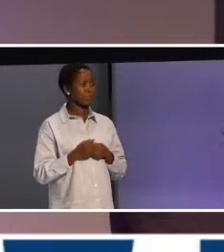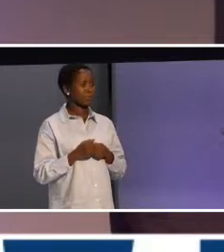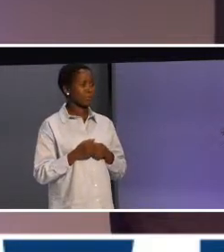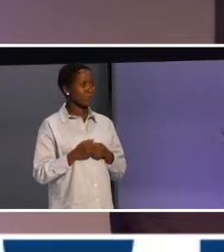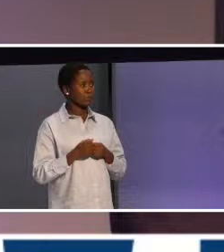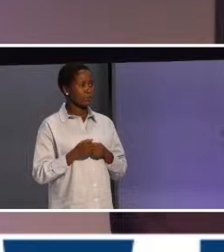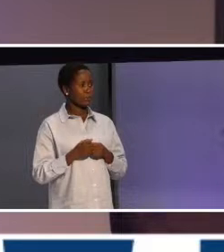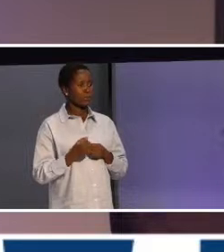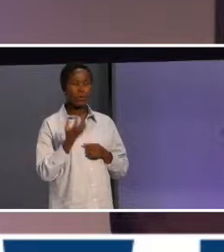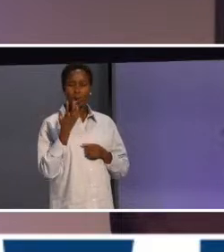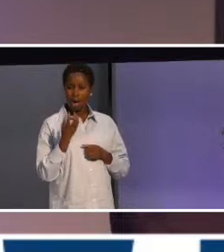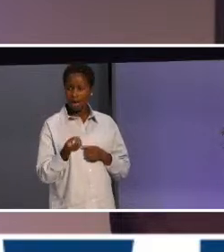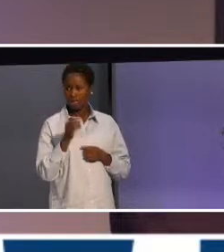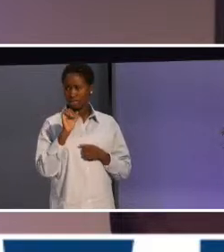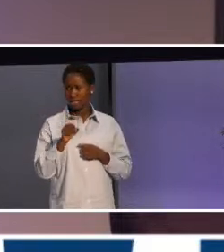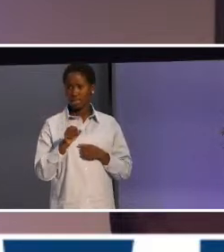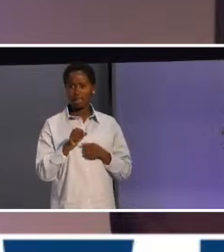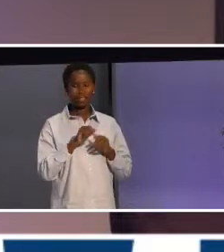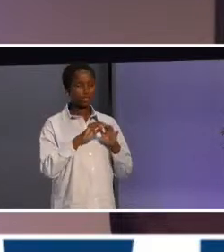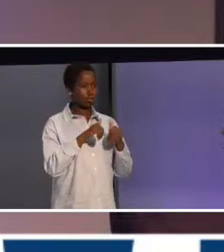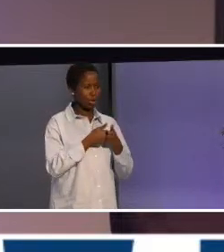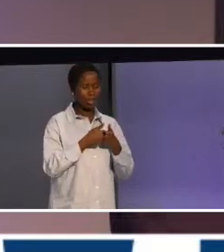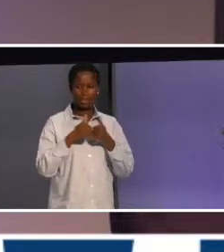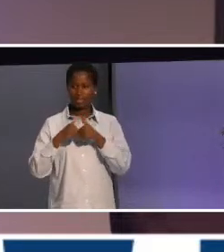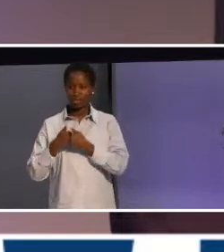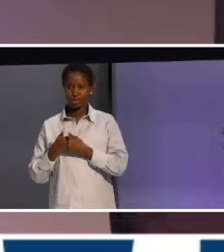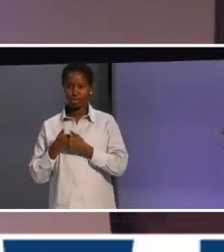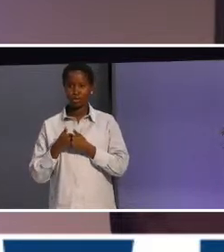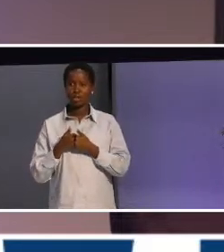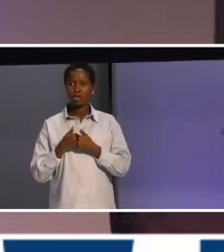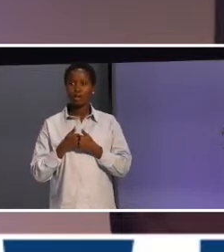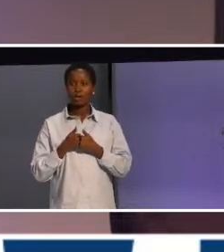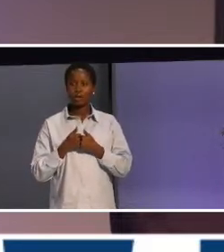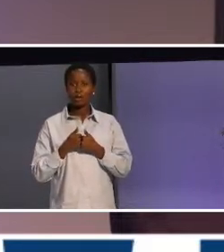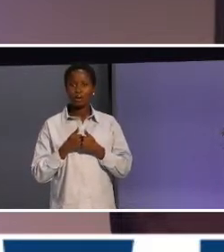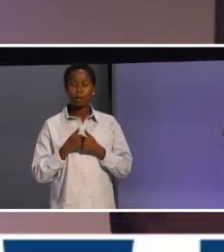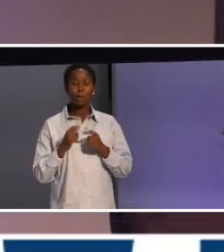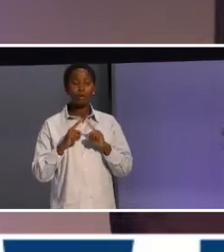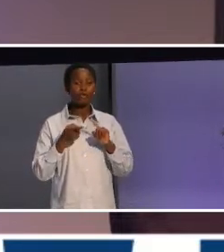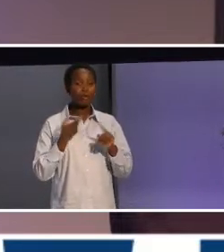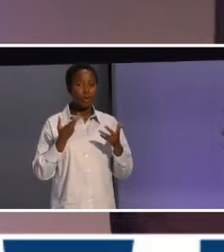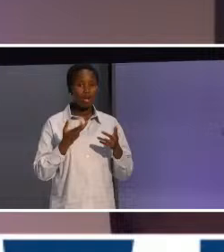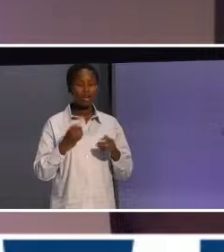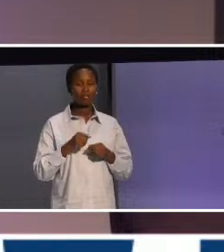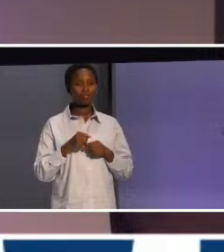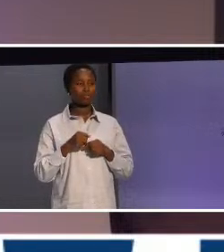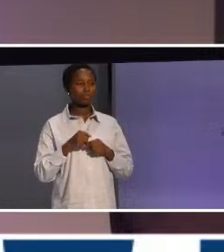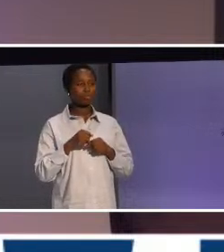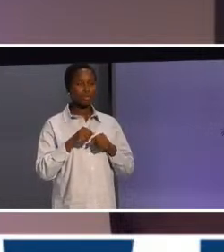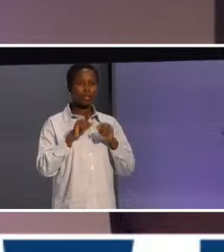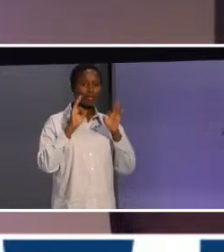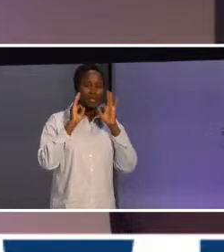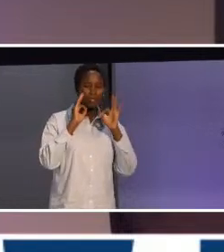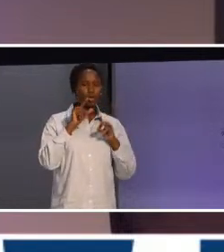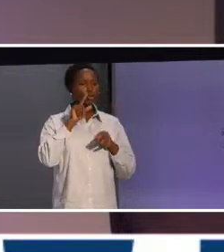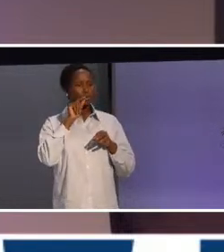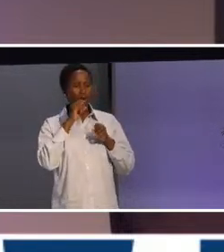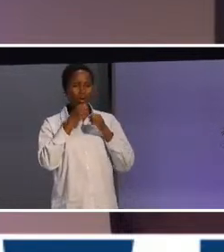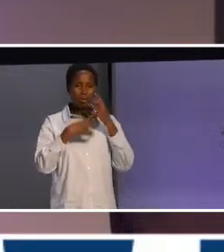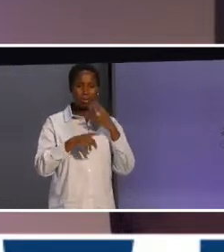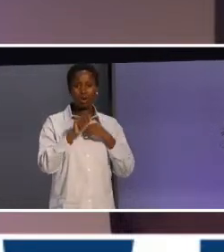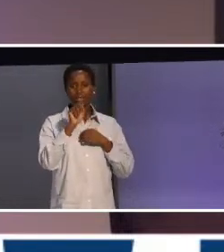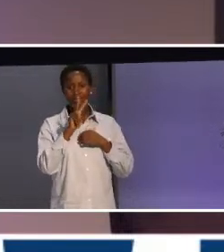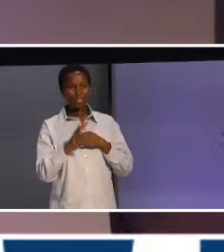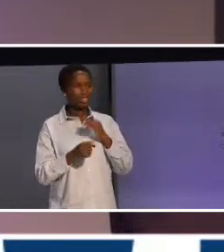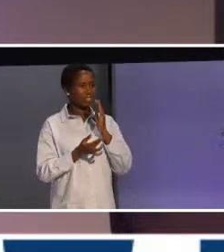emerging challenges ranging from non-inclusivity, social media, technology,